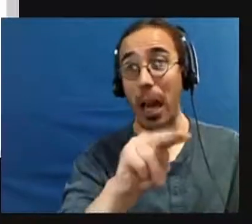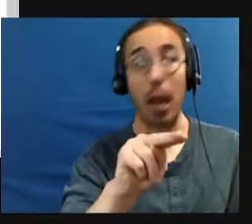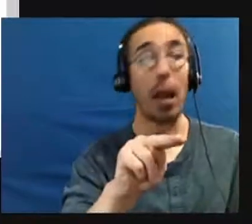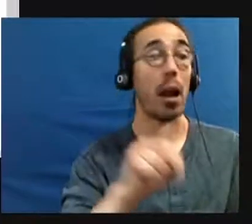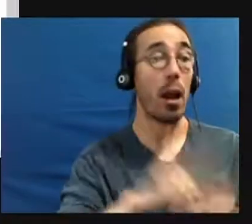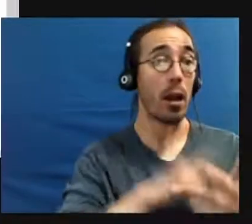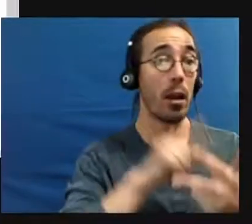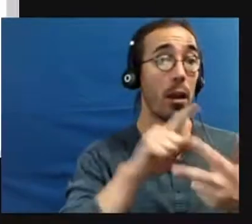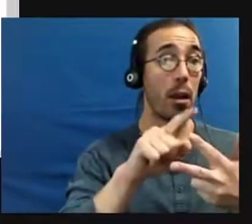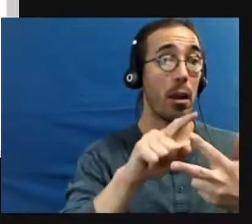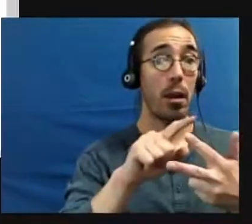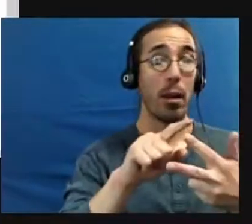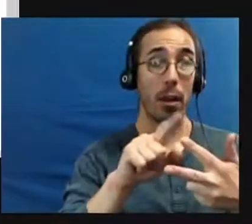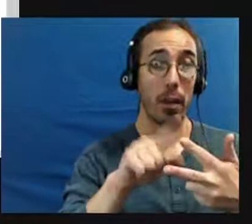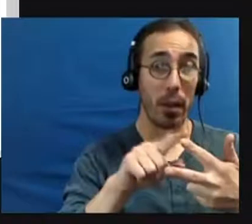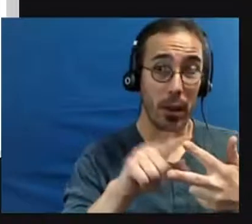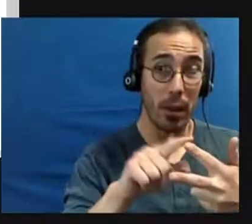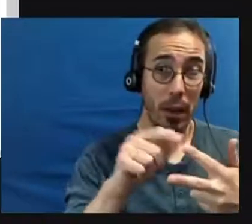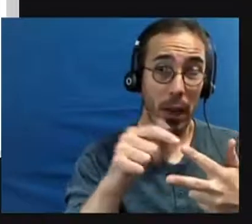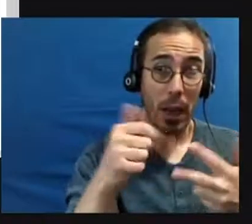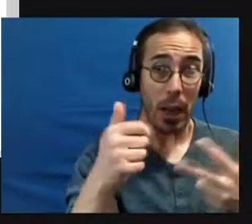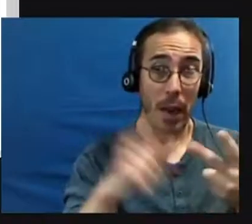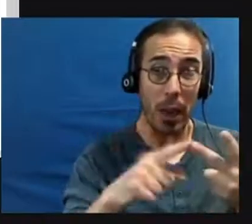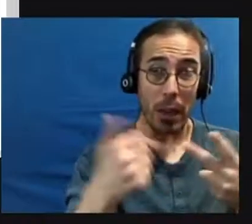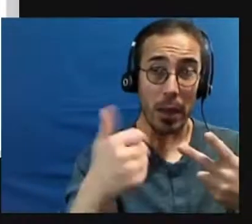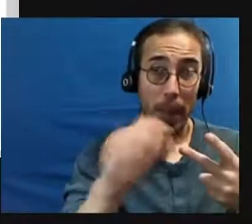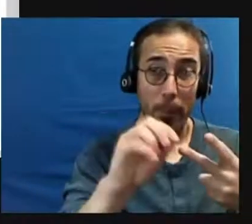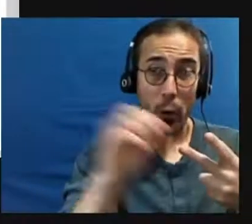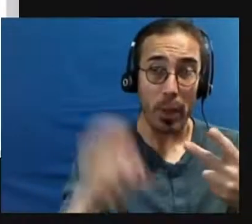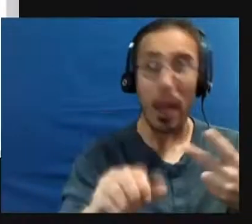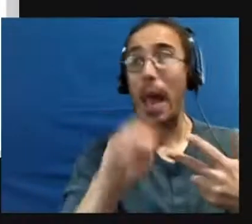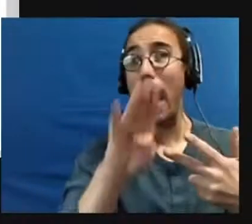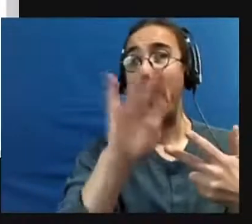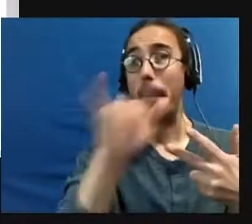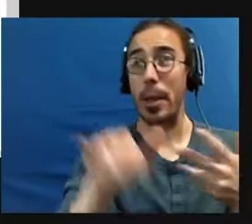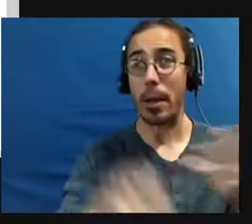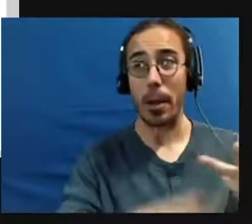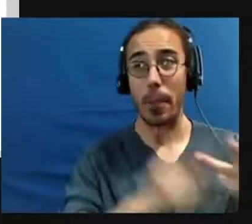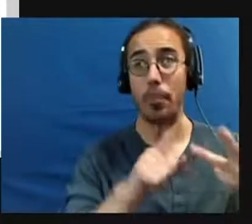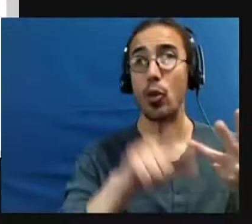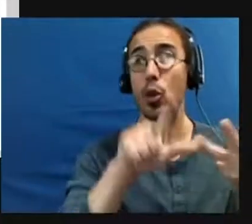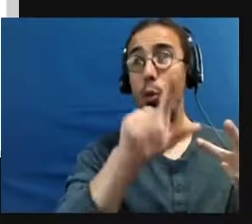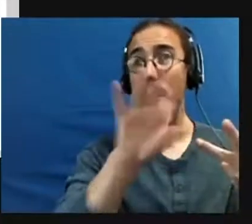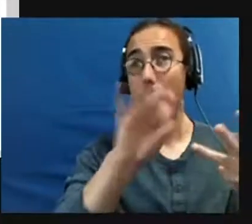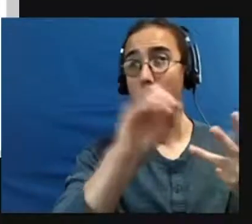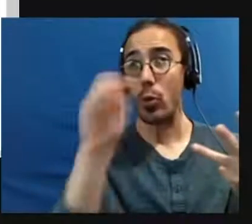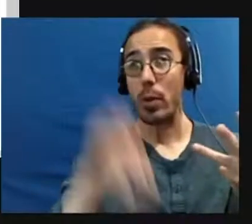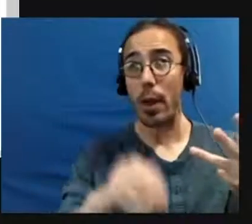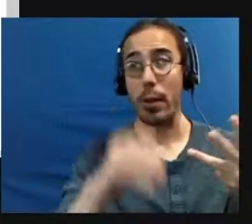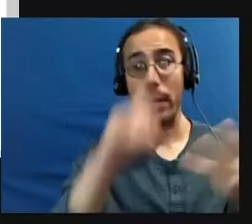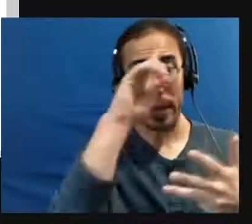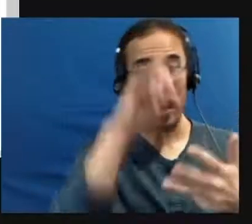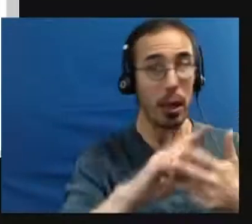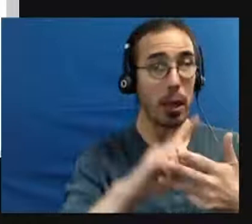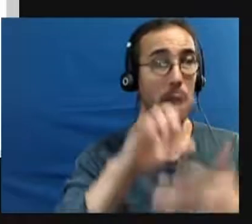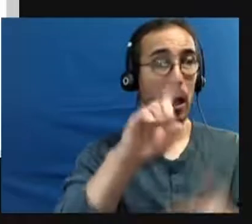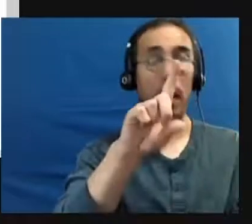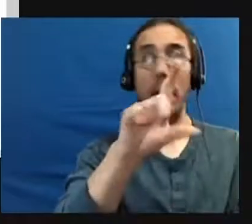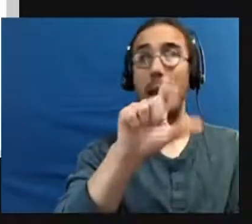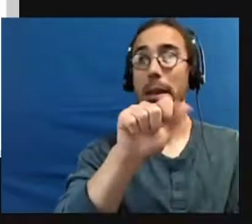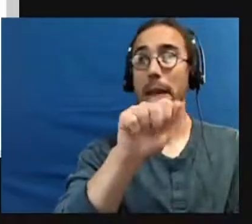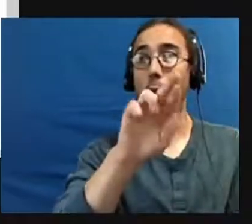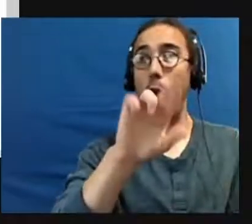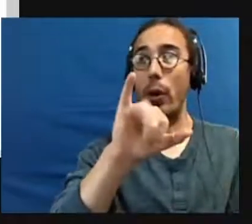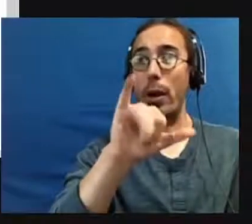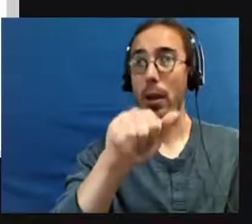Bus. 10% of you are thinking Abby from NCIS, and 29% are thinking Daria from Daria, which